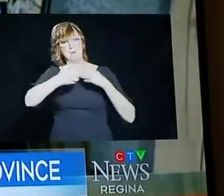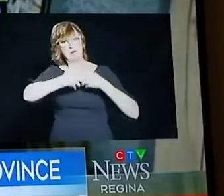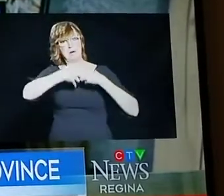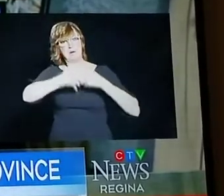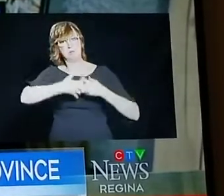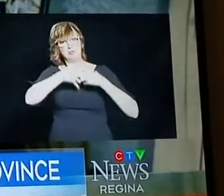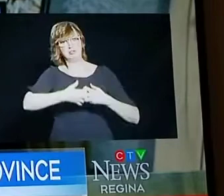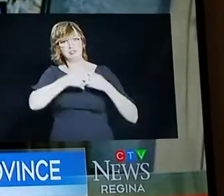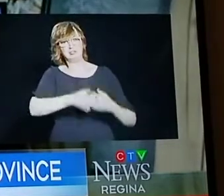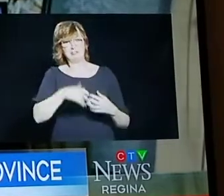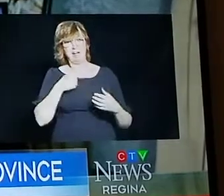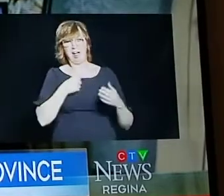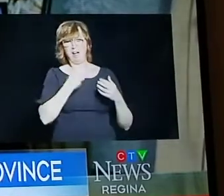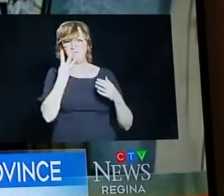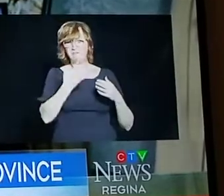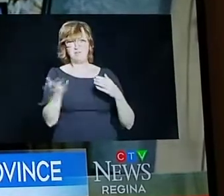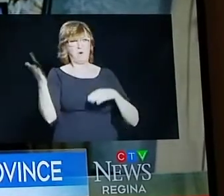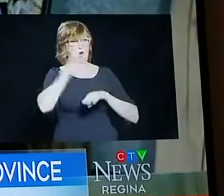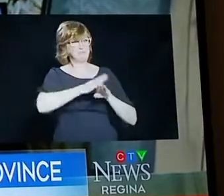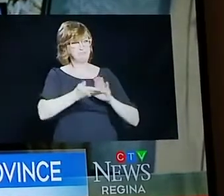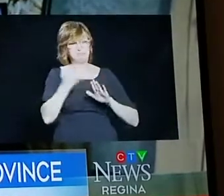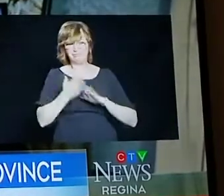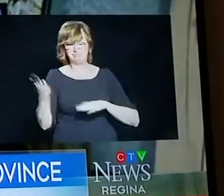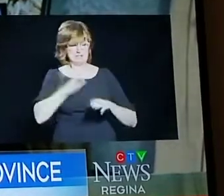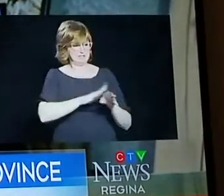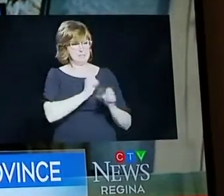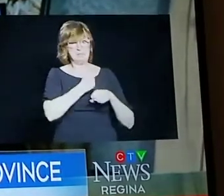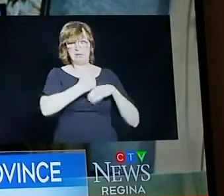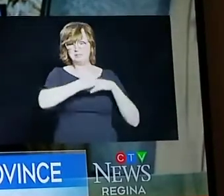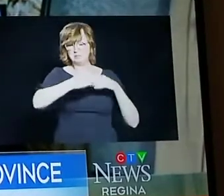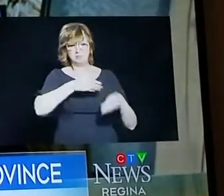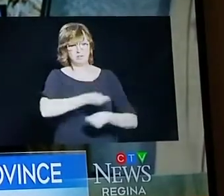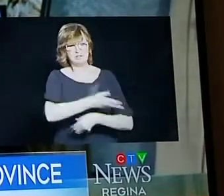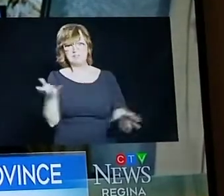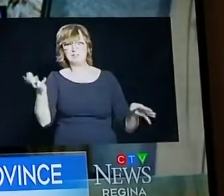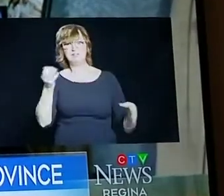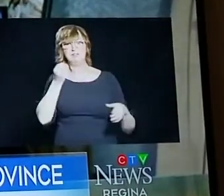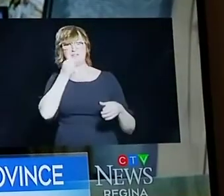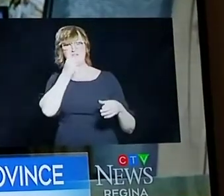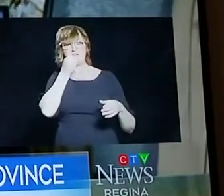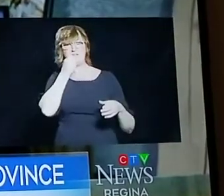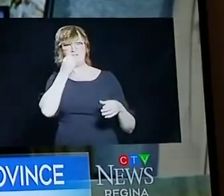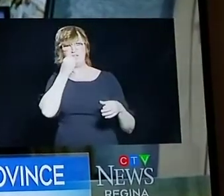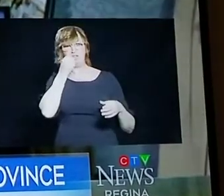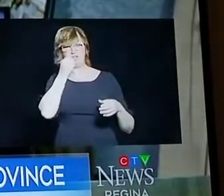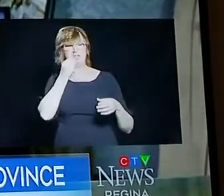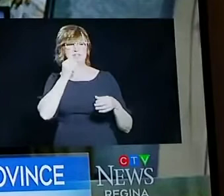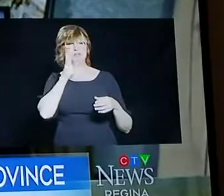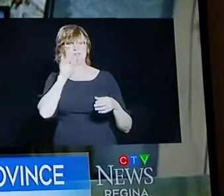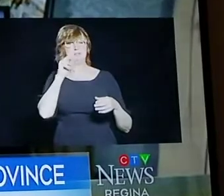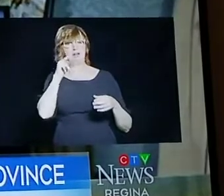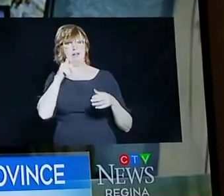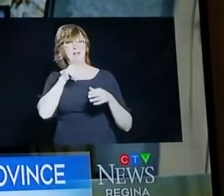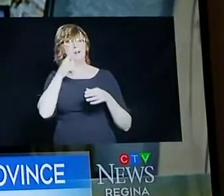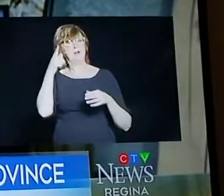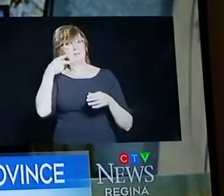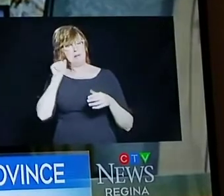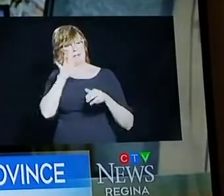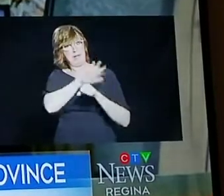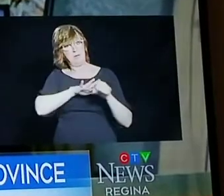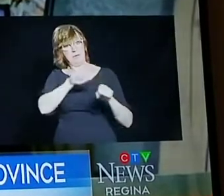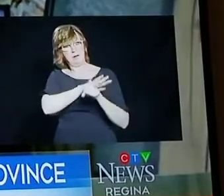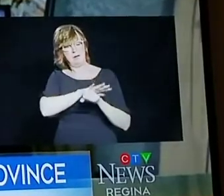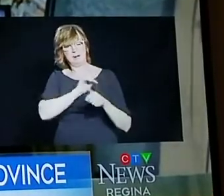for families that have been impacted by COVID-19. And in Moose Jaw, Chris Merkel decided to post the following